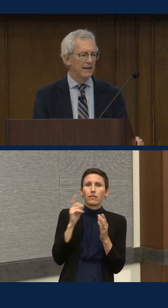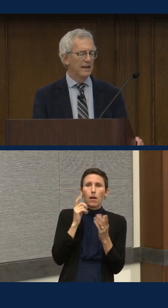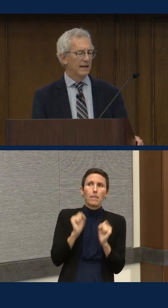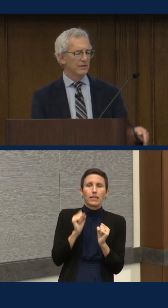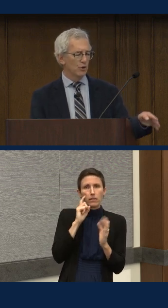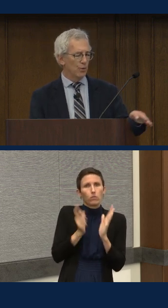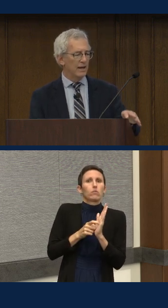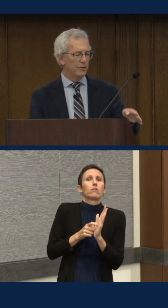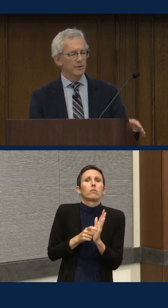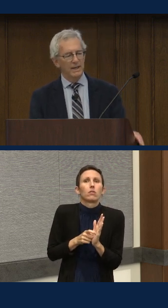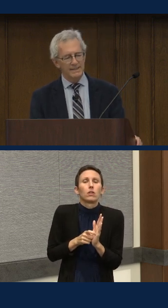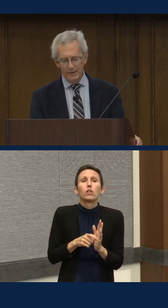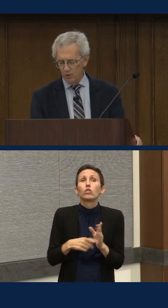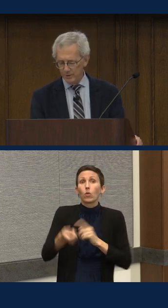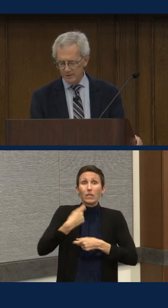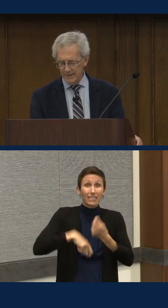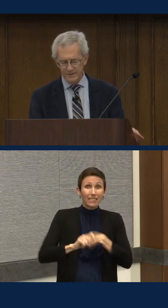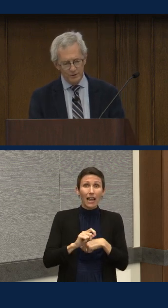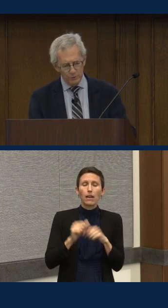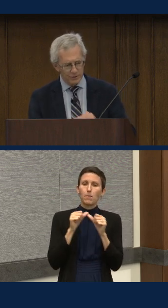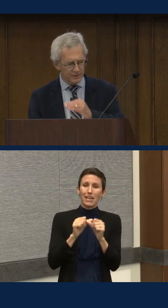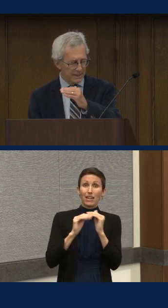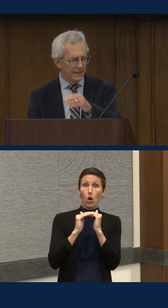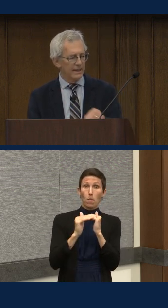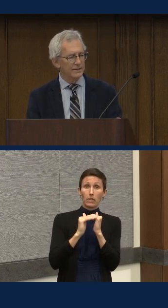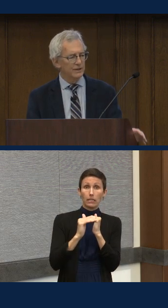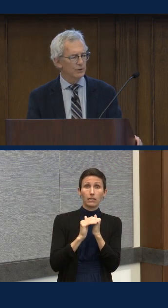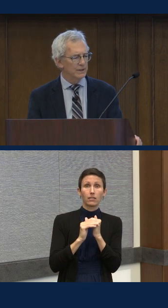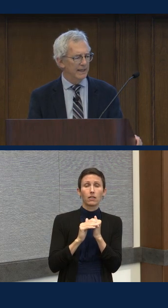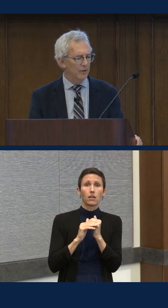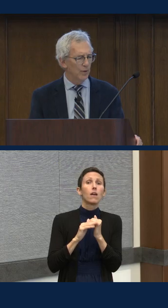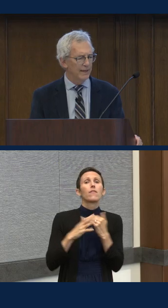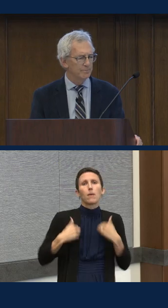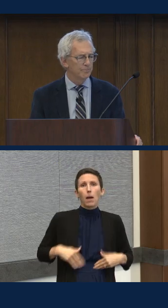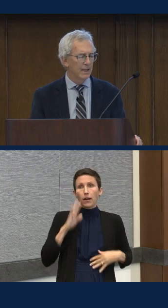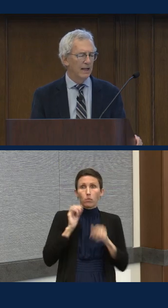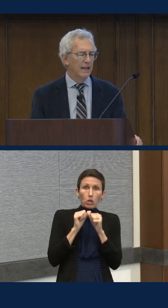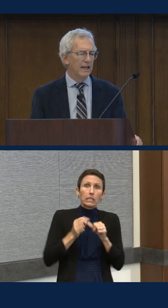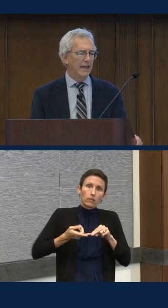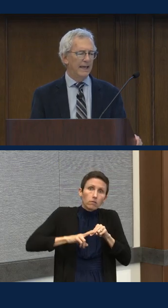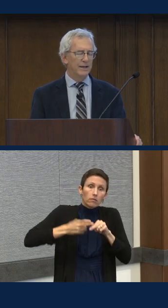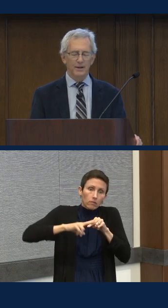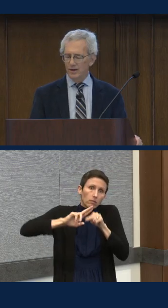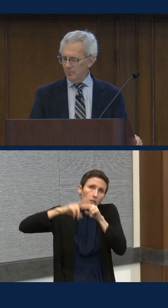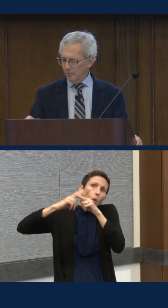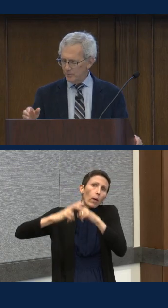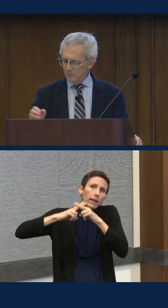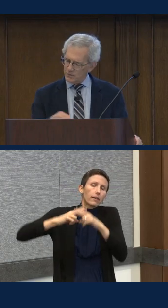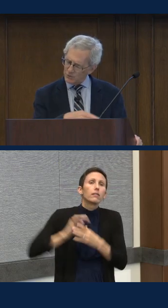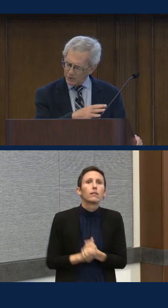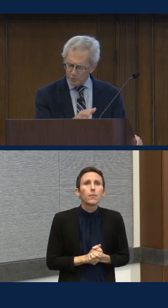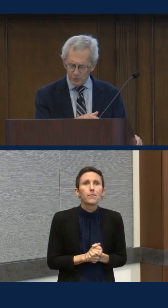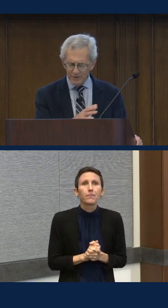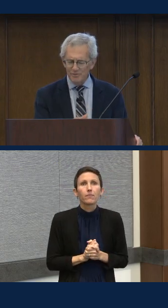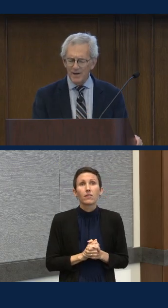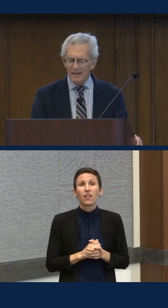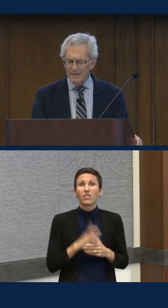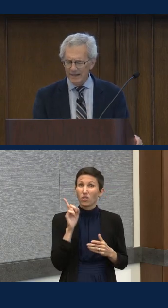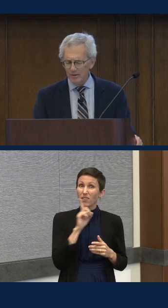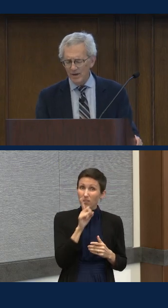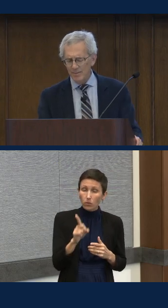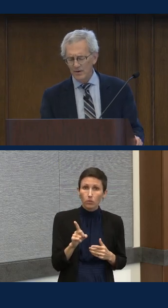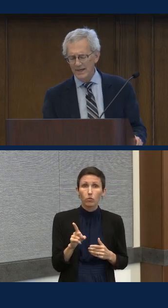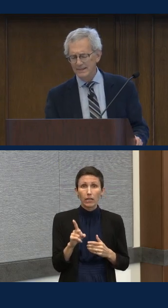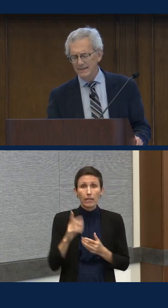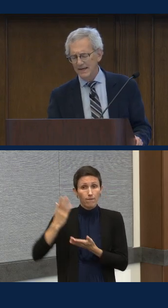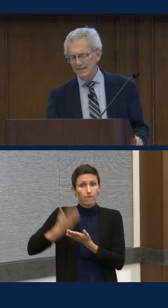fat. And so rather than maintain homeostasis, you just continue to gain weight. And so this was really